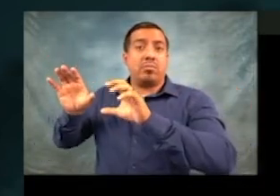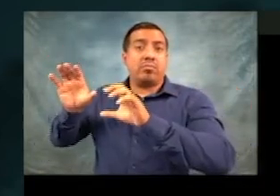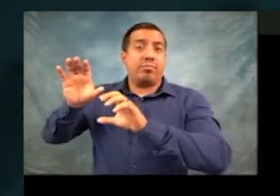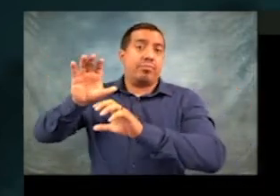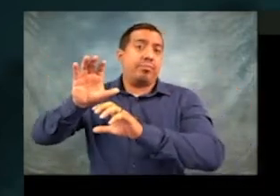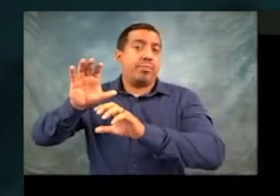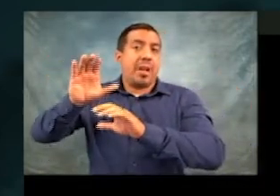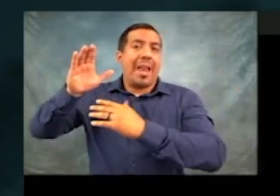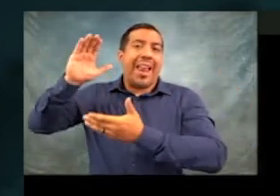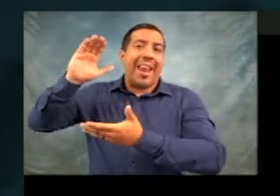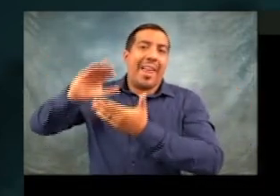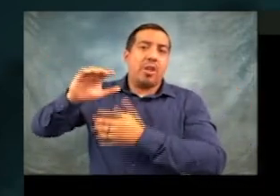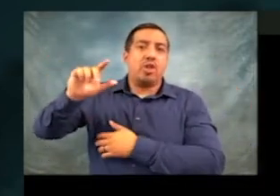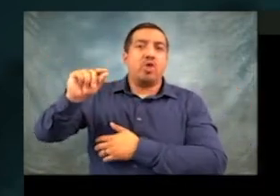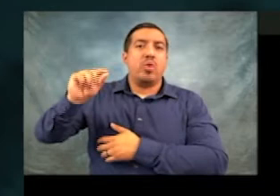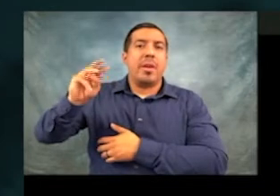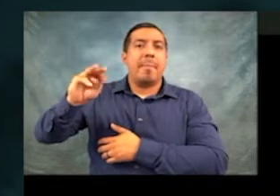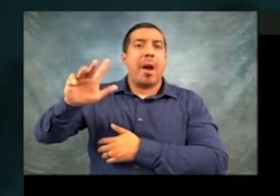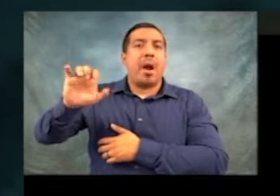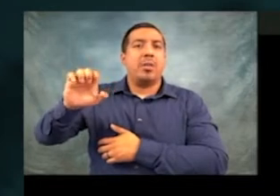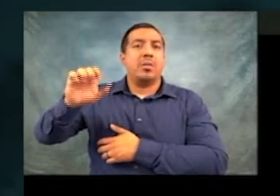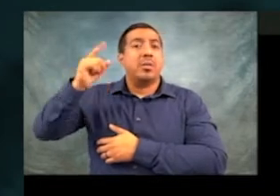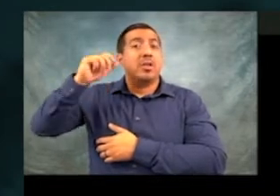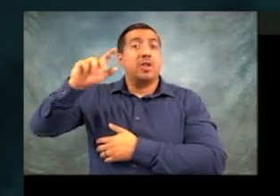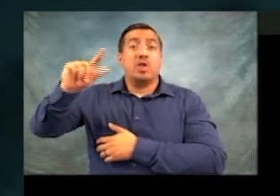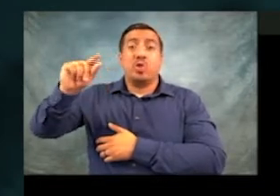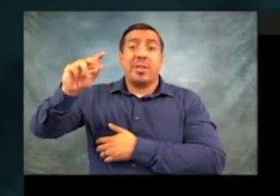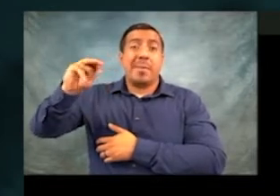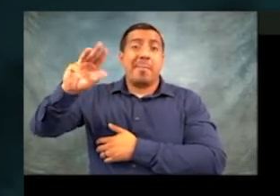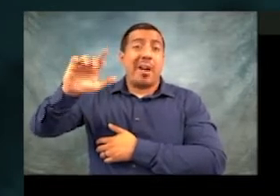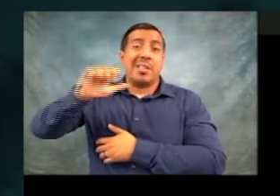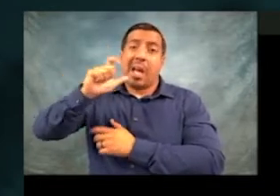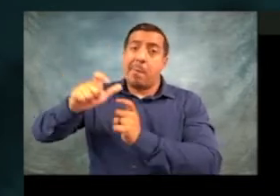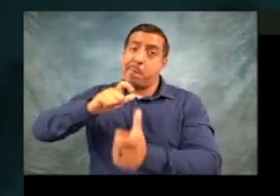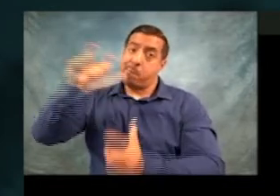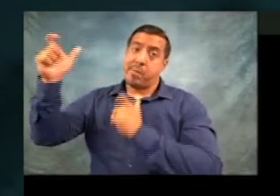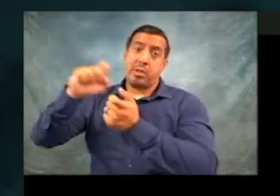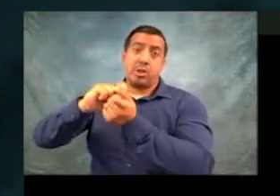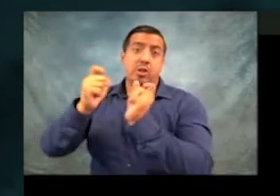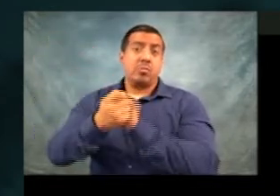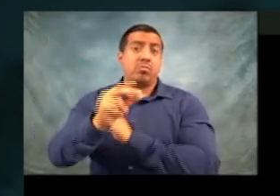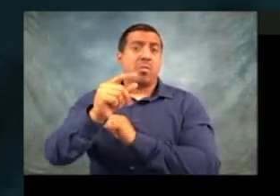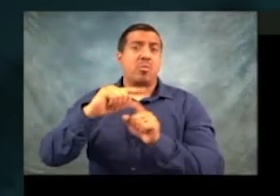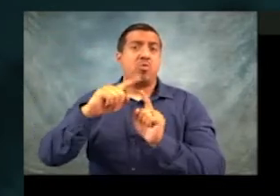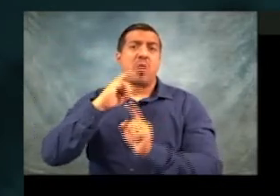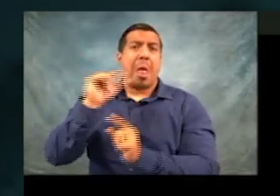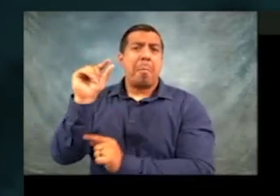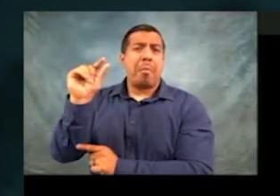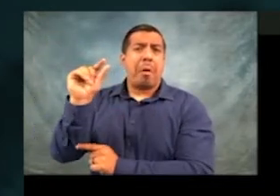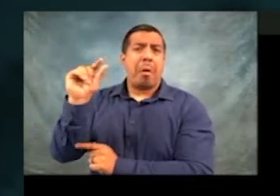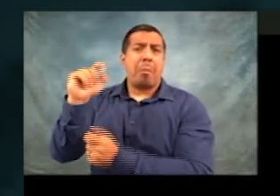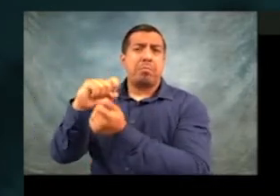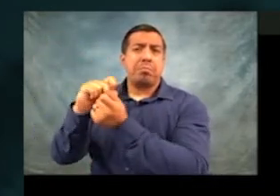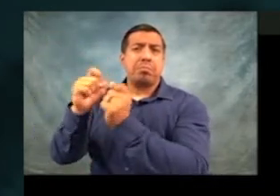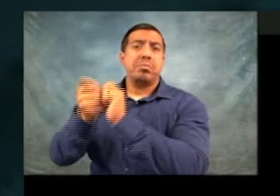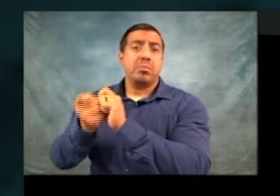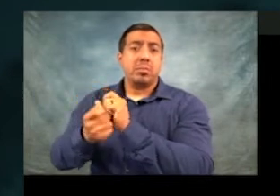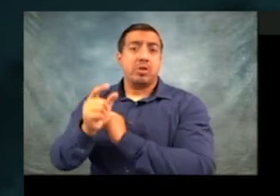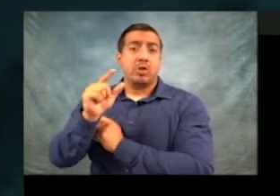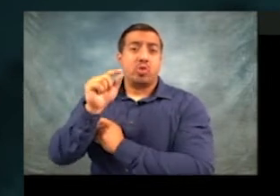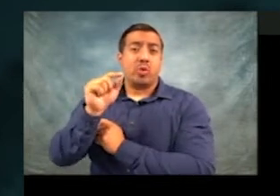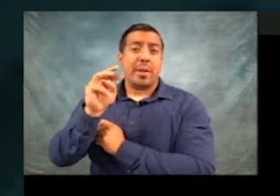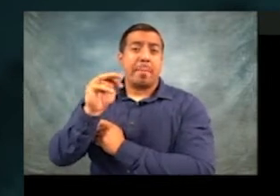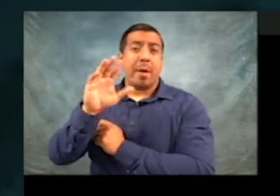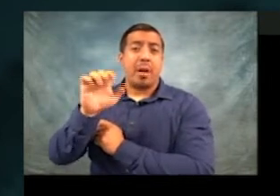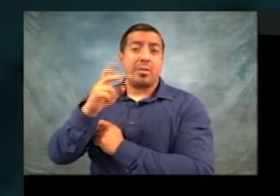20 miles or wobbled west. So 20 miles is not a big shift. It's a very small shift. And you can see